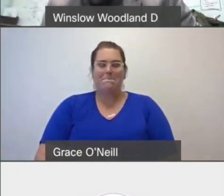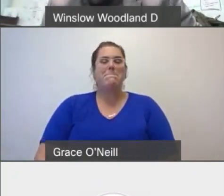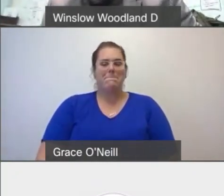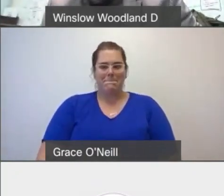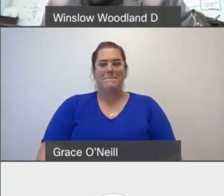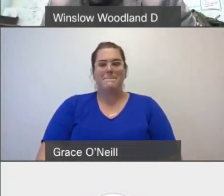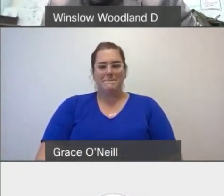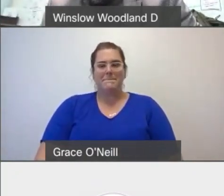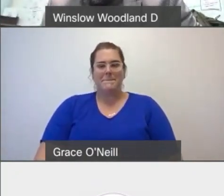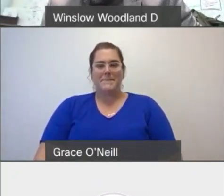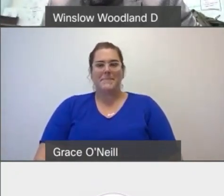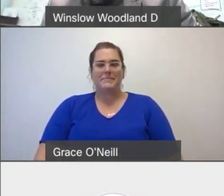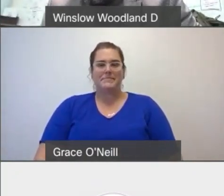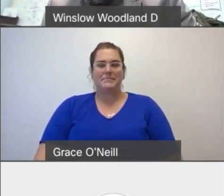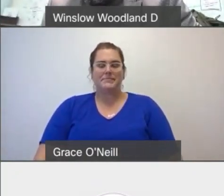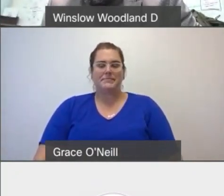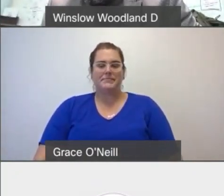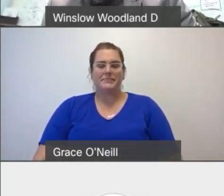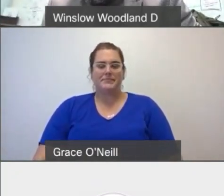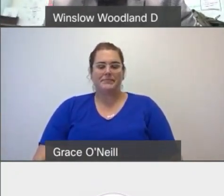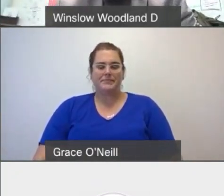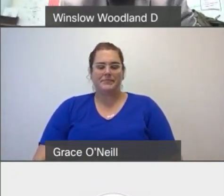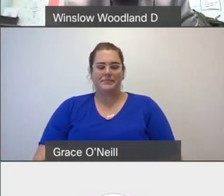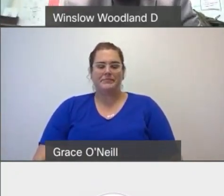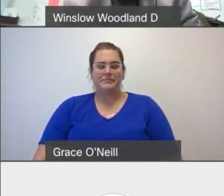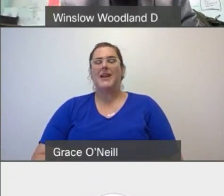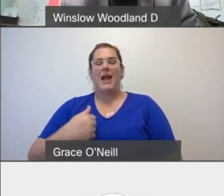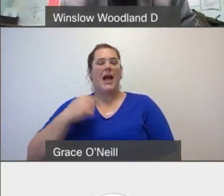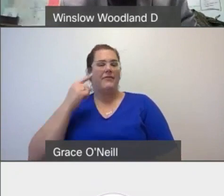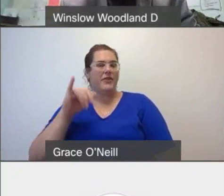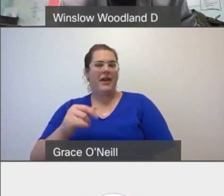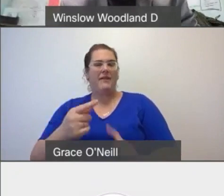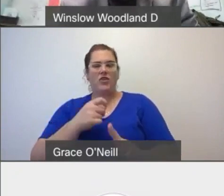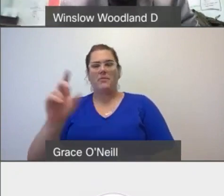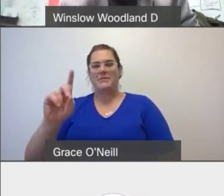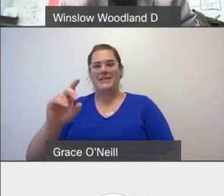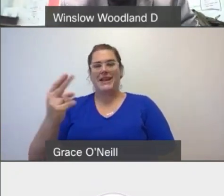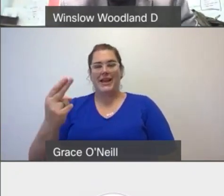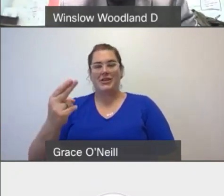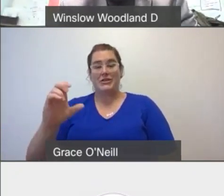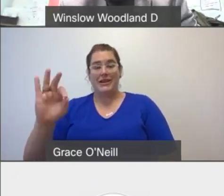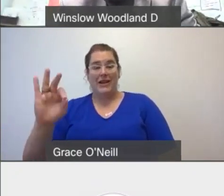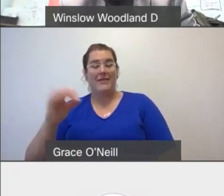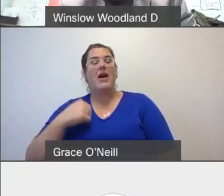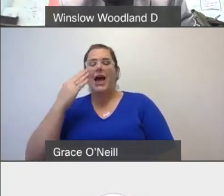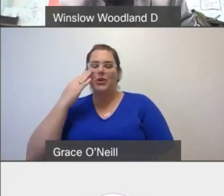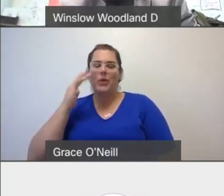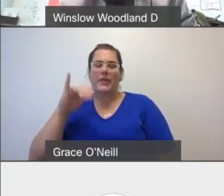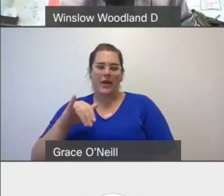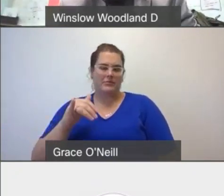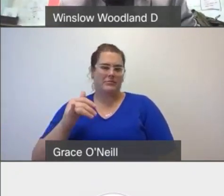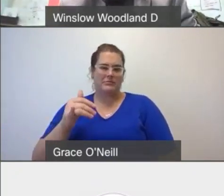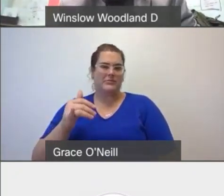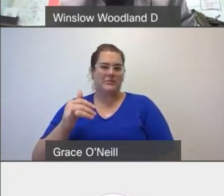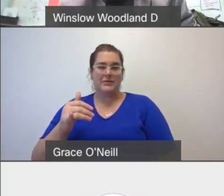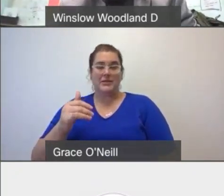But I have heard from DHCF, and certainly within our agency, I know what we will be doing. I've heard nothing from DHCF that